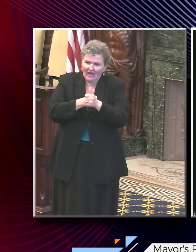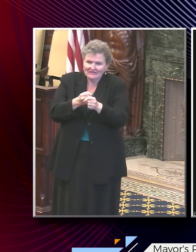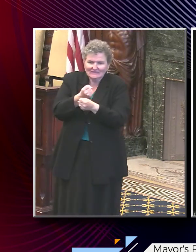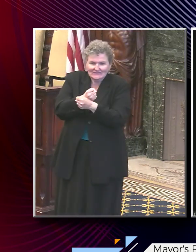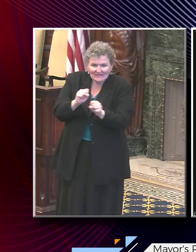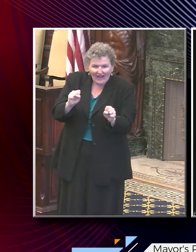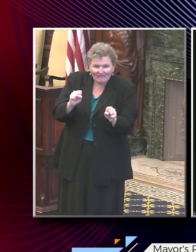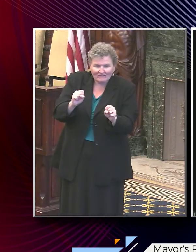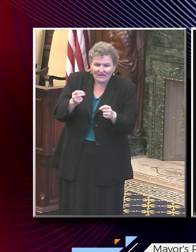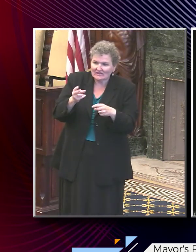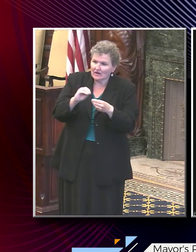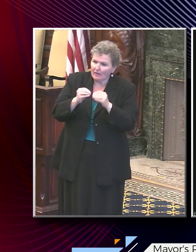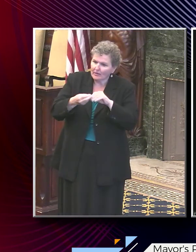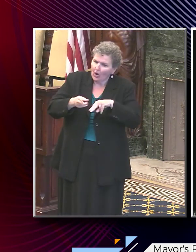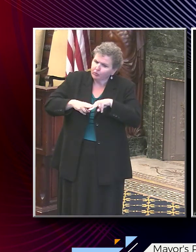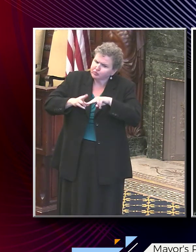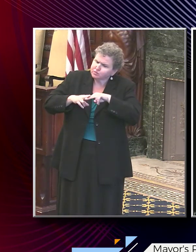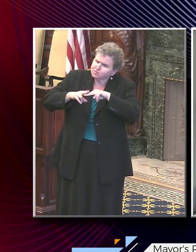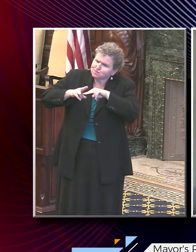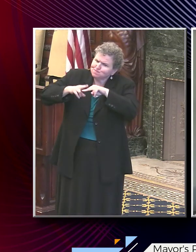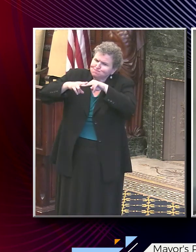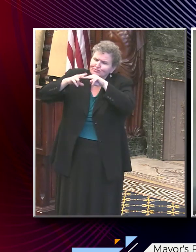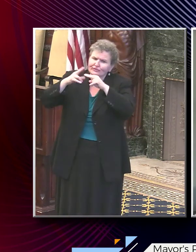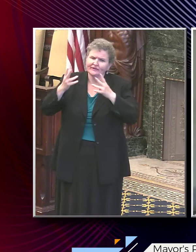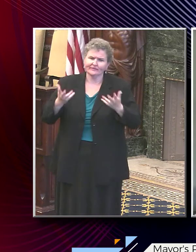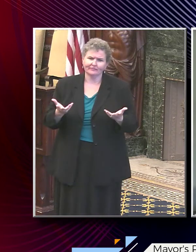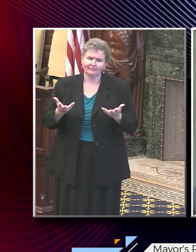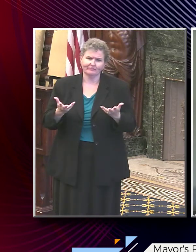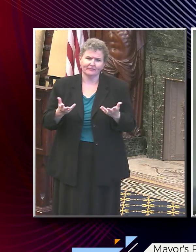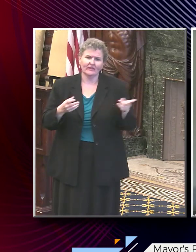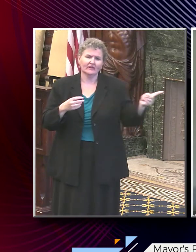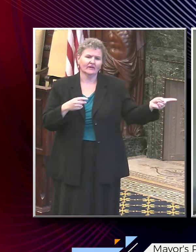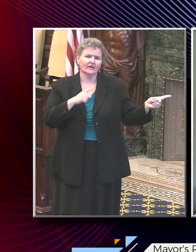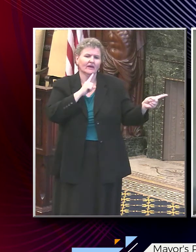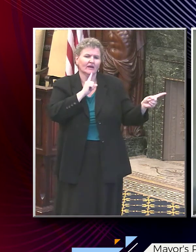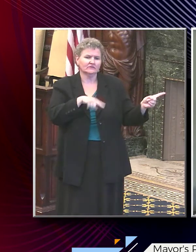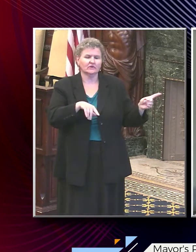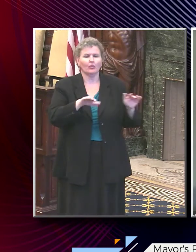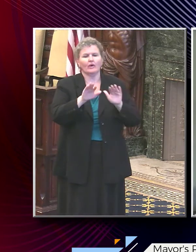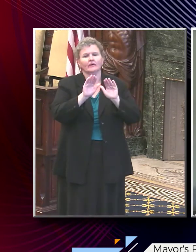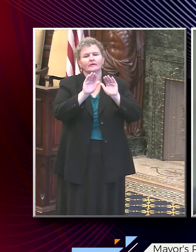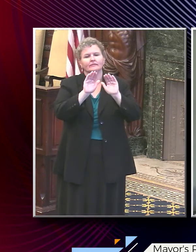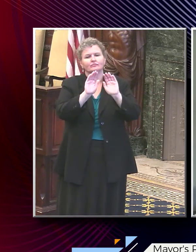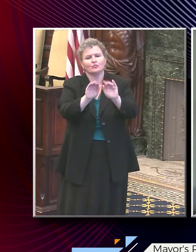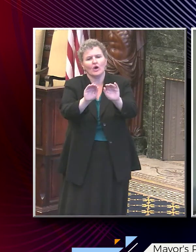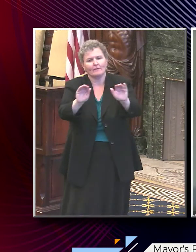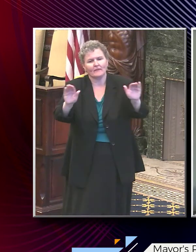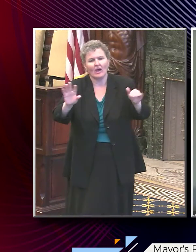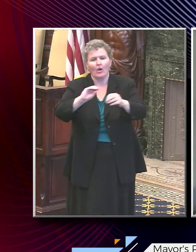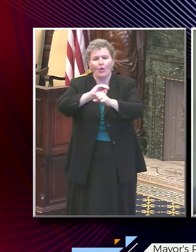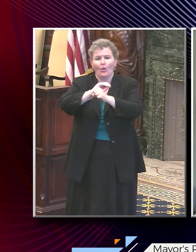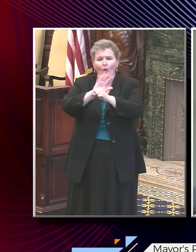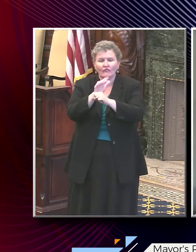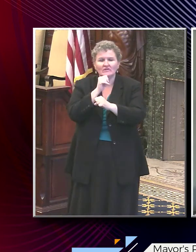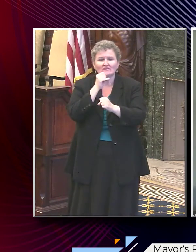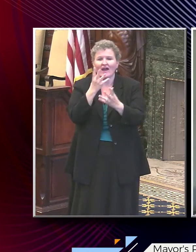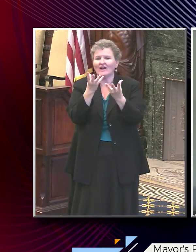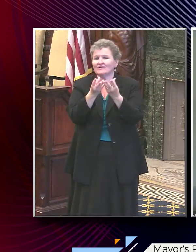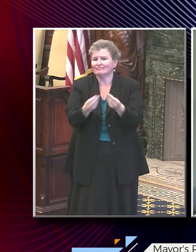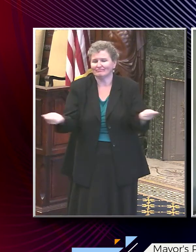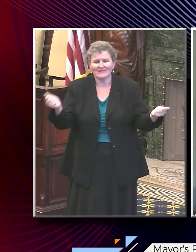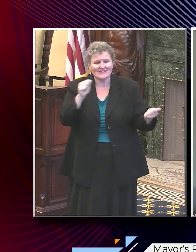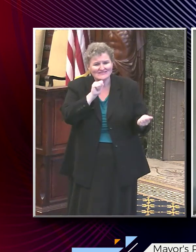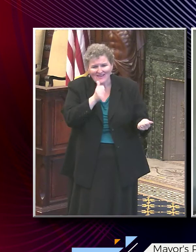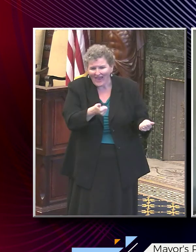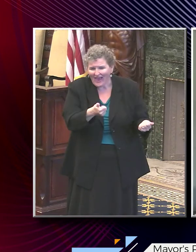to go up. And first, let's remind people that this virus is not going to go away until we have a vaccine. It's always